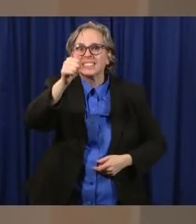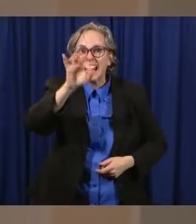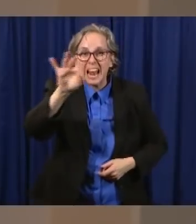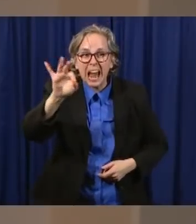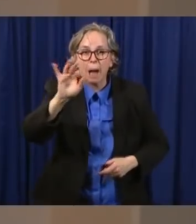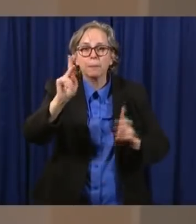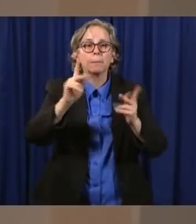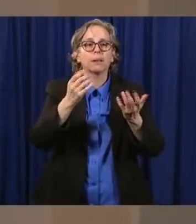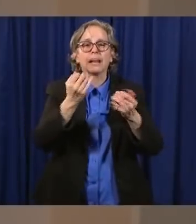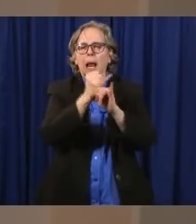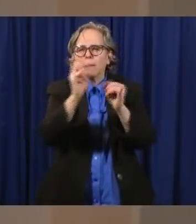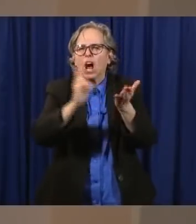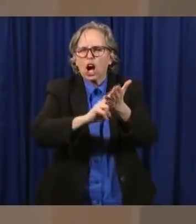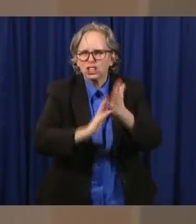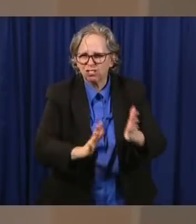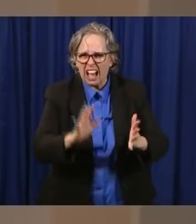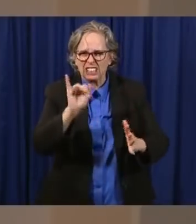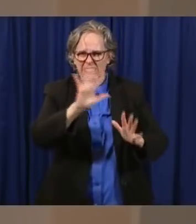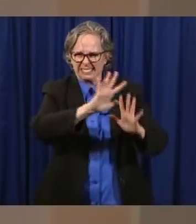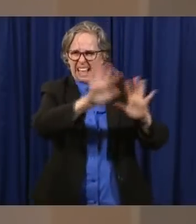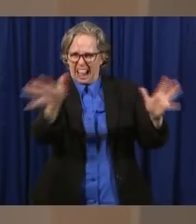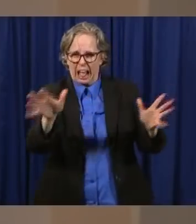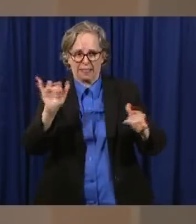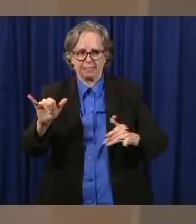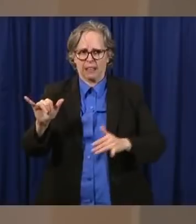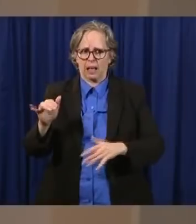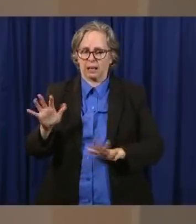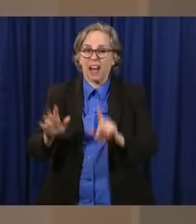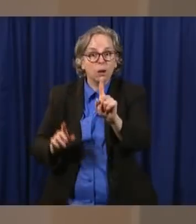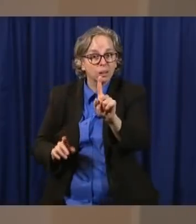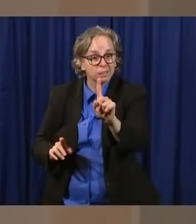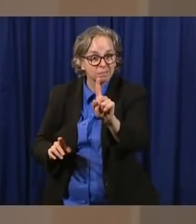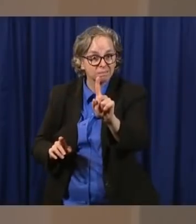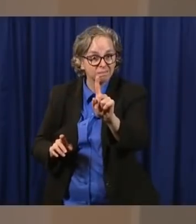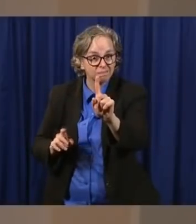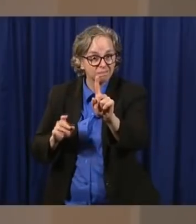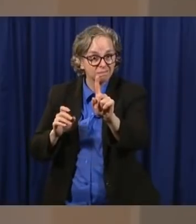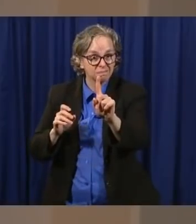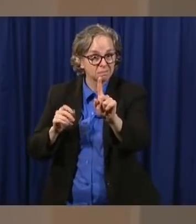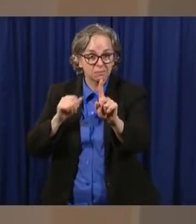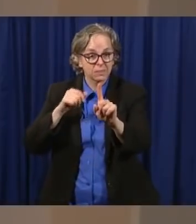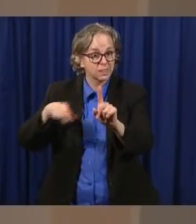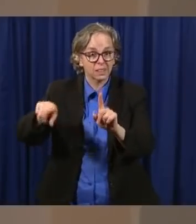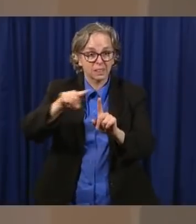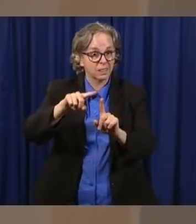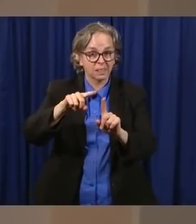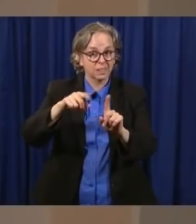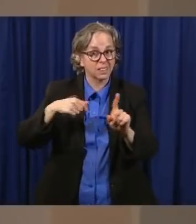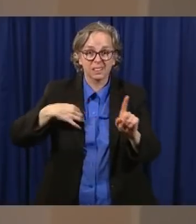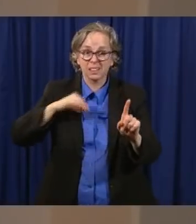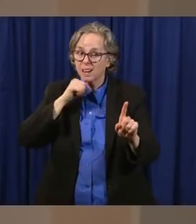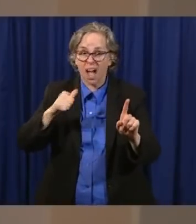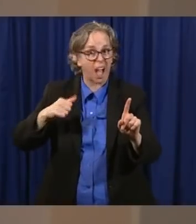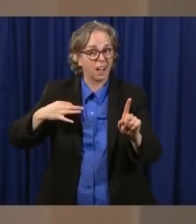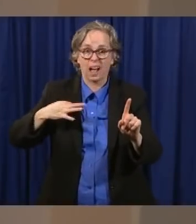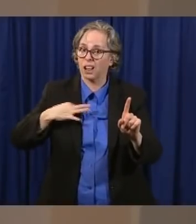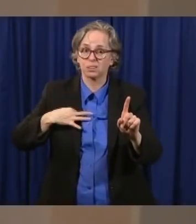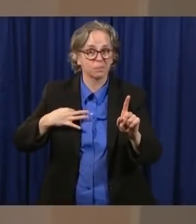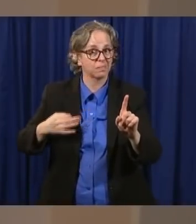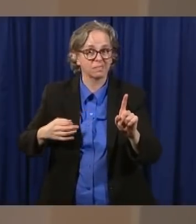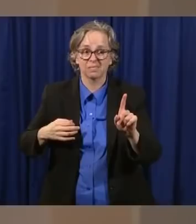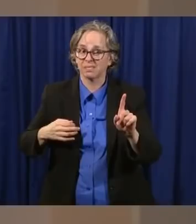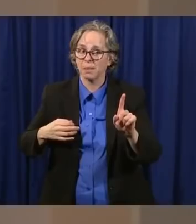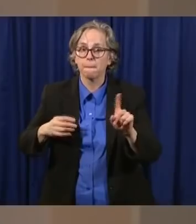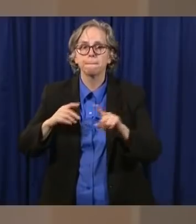know. They are not normally eligible for unemployment. In the CARES Act, they made them eligible. However, there is no distribution